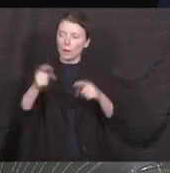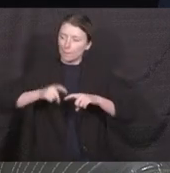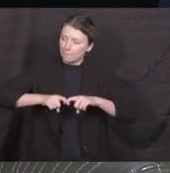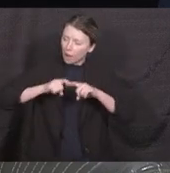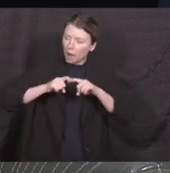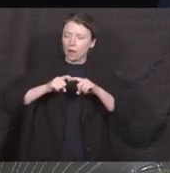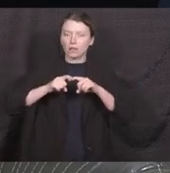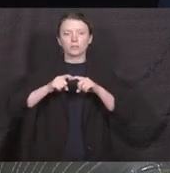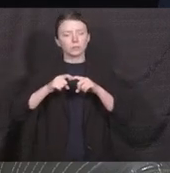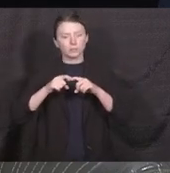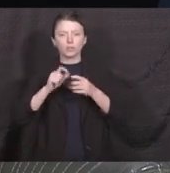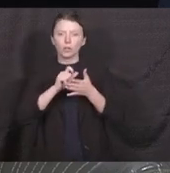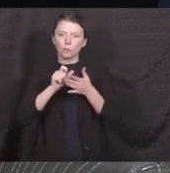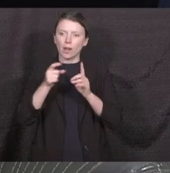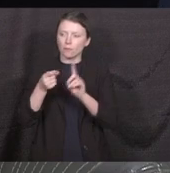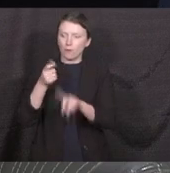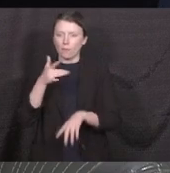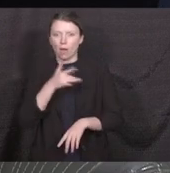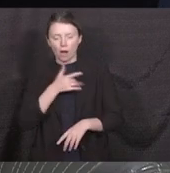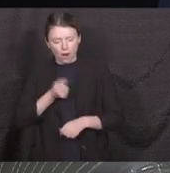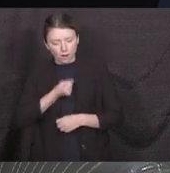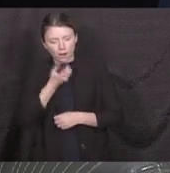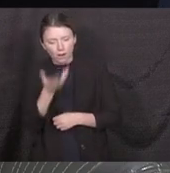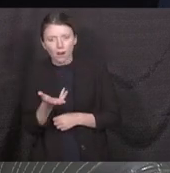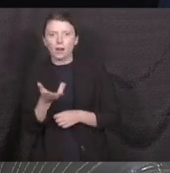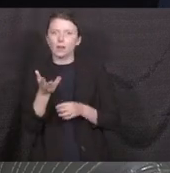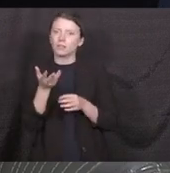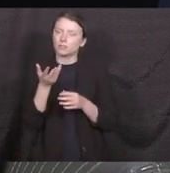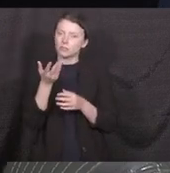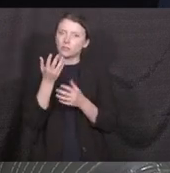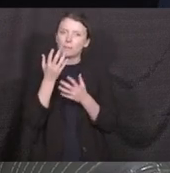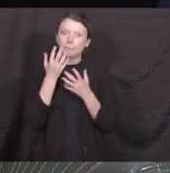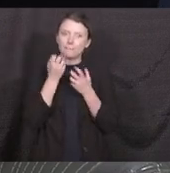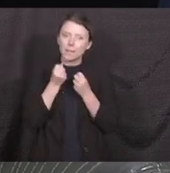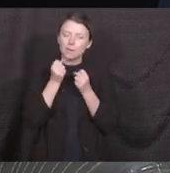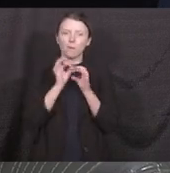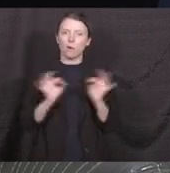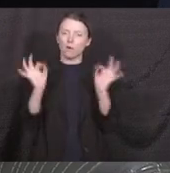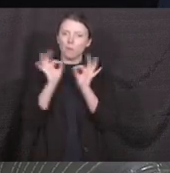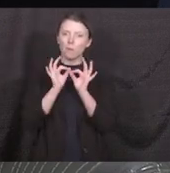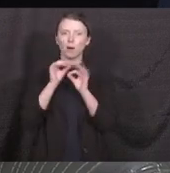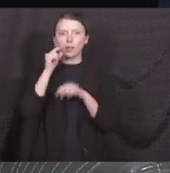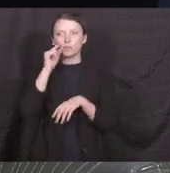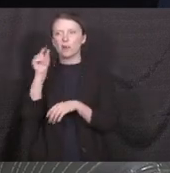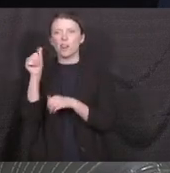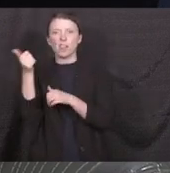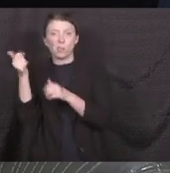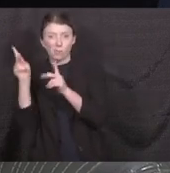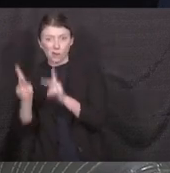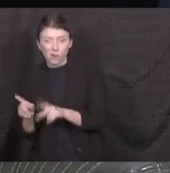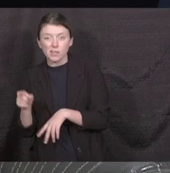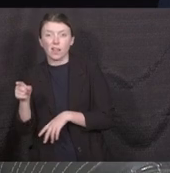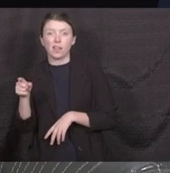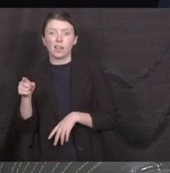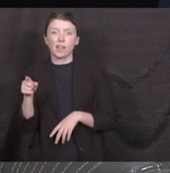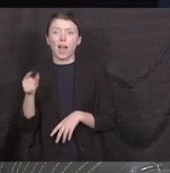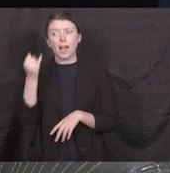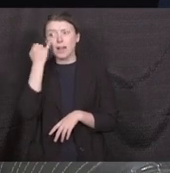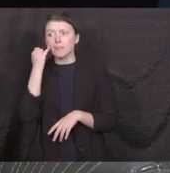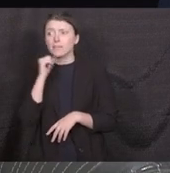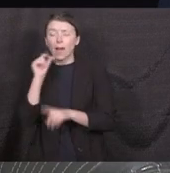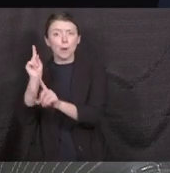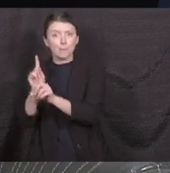that was from the heart and that was very meaningful to me to another person, and they became, if not a mentor to